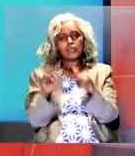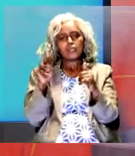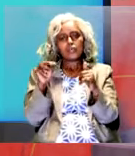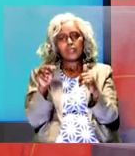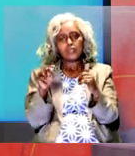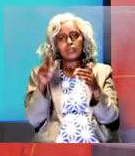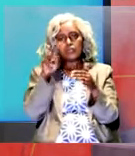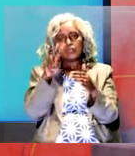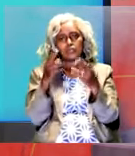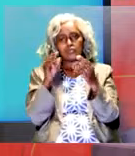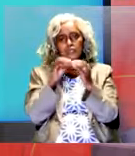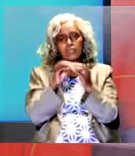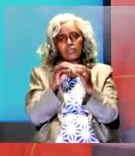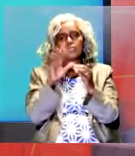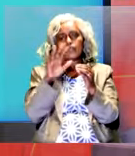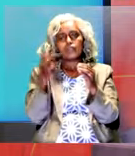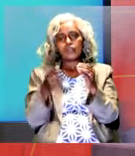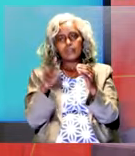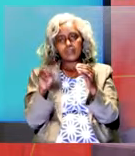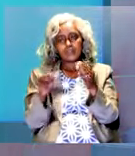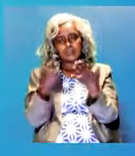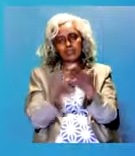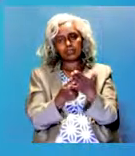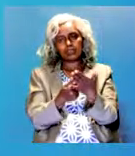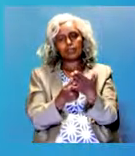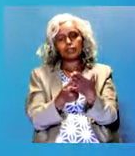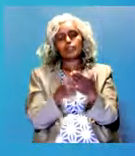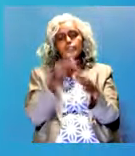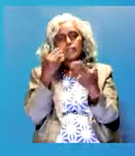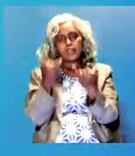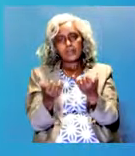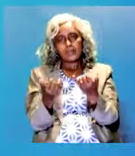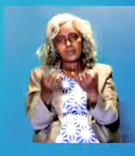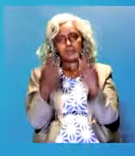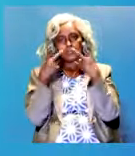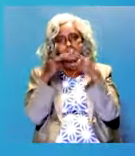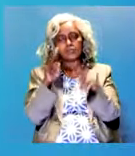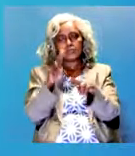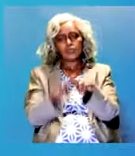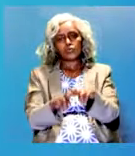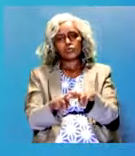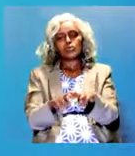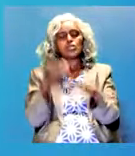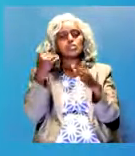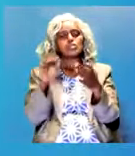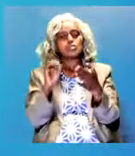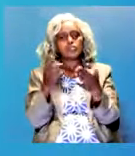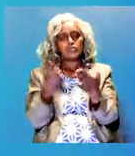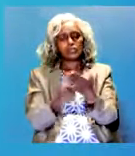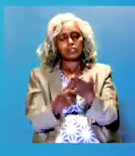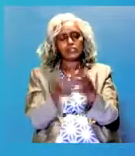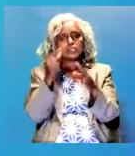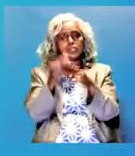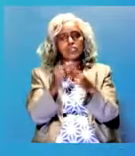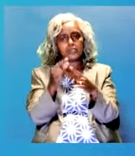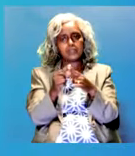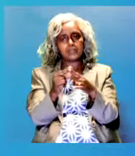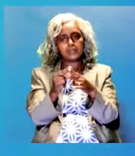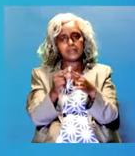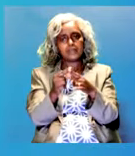n, 2 plus this 5 over n. This is it. So now let's just put some of its terms.